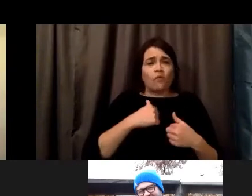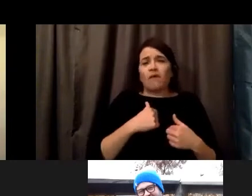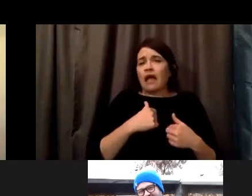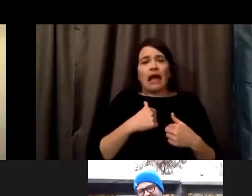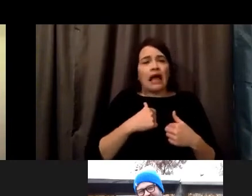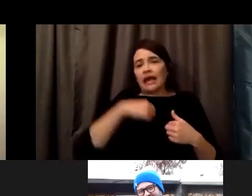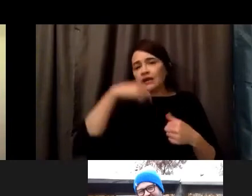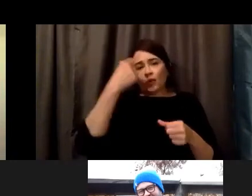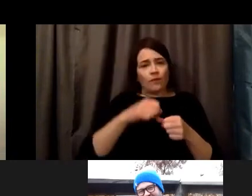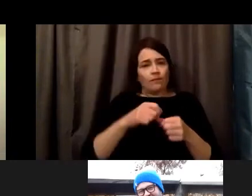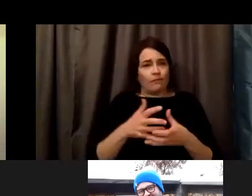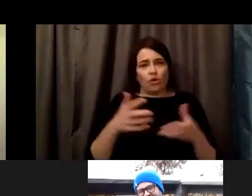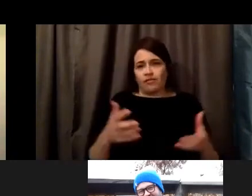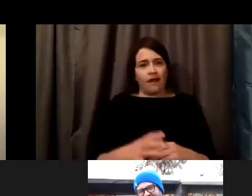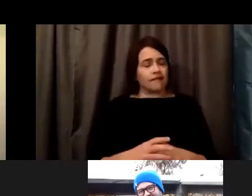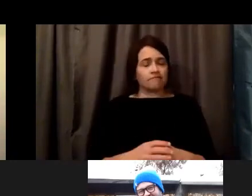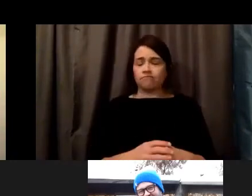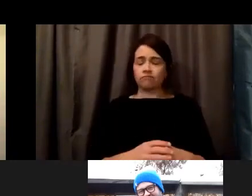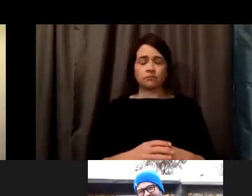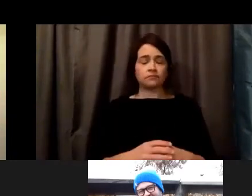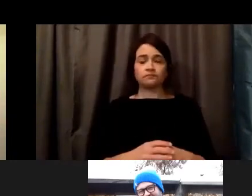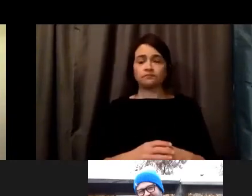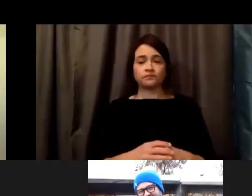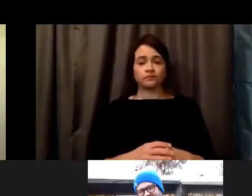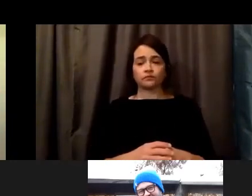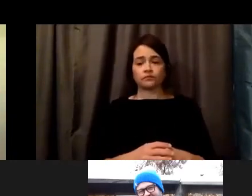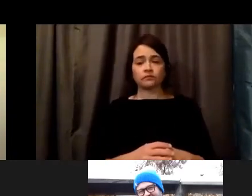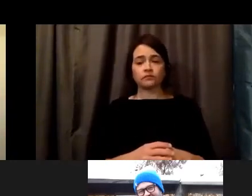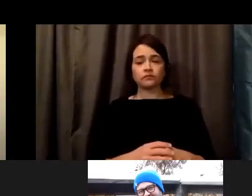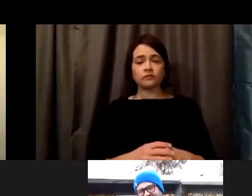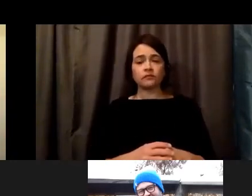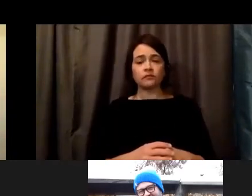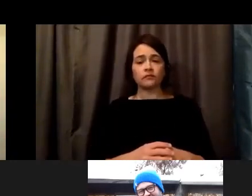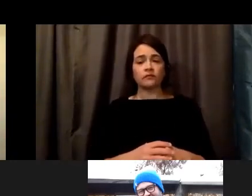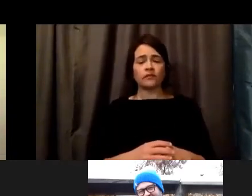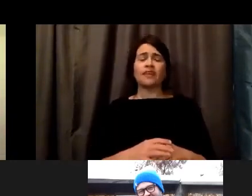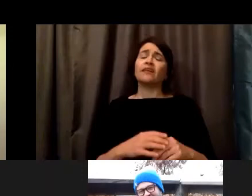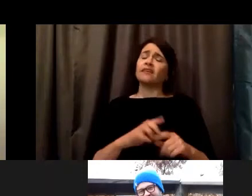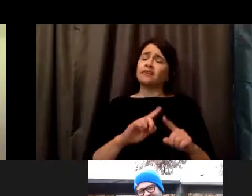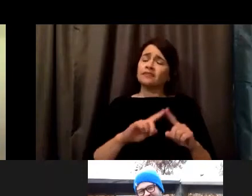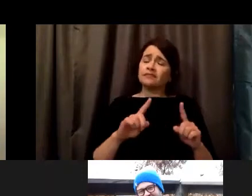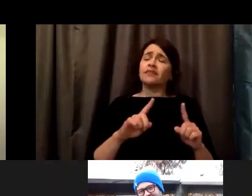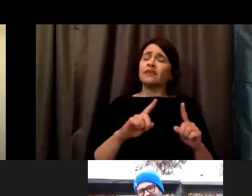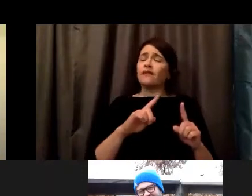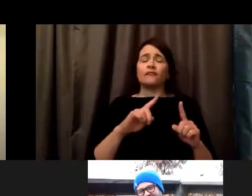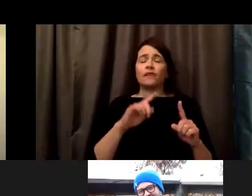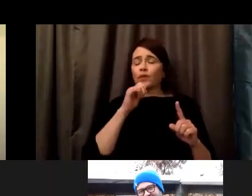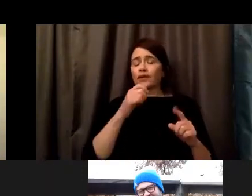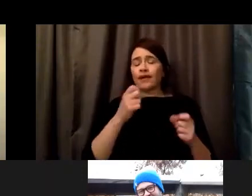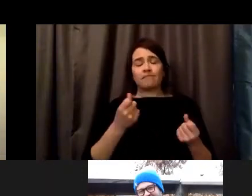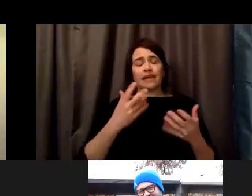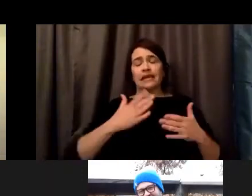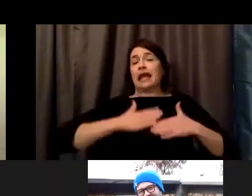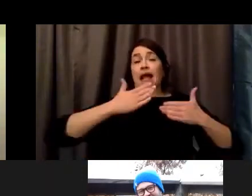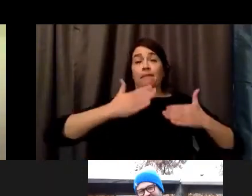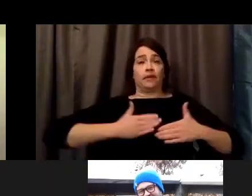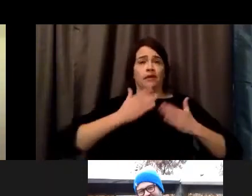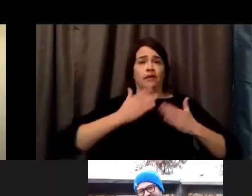that it wasn't a lot of joyous moments. It wasn't